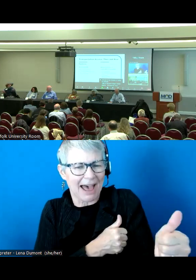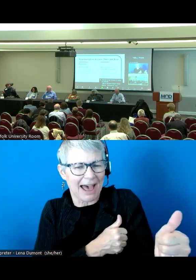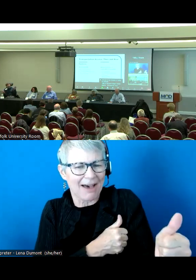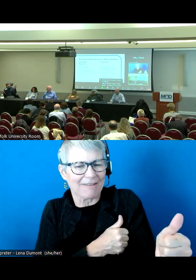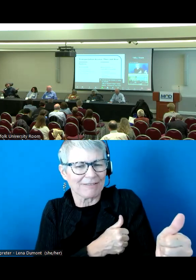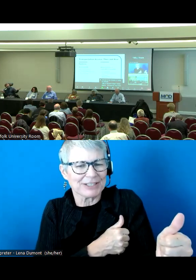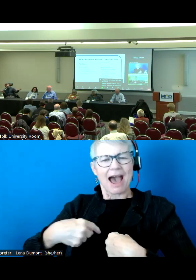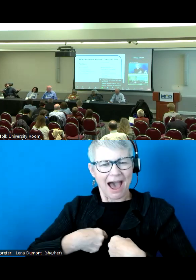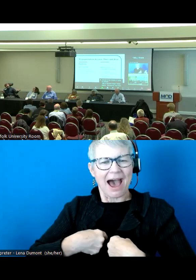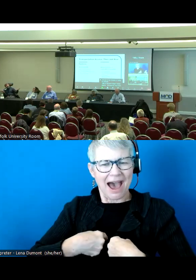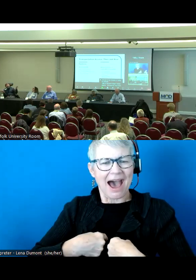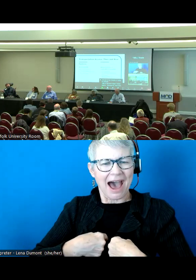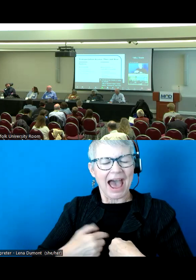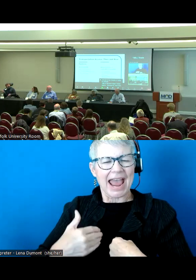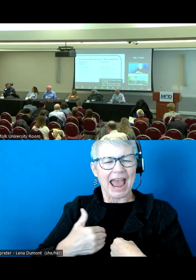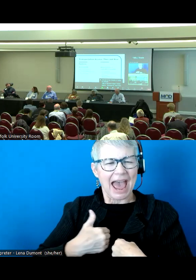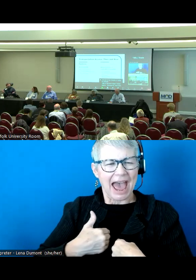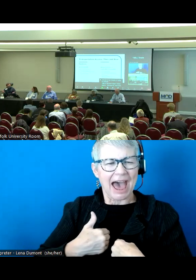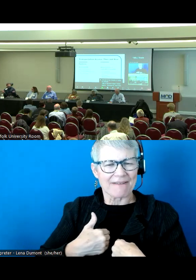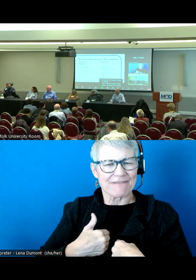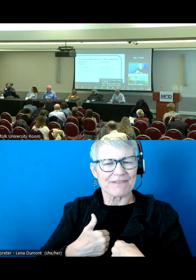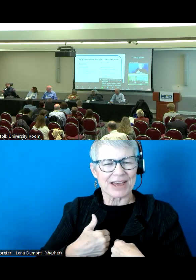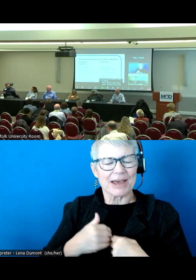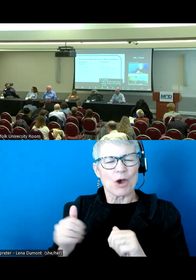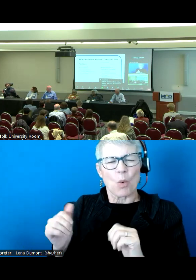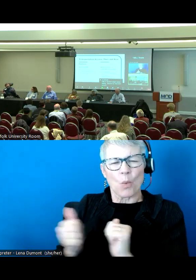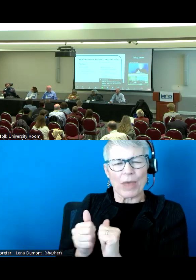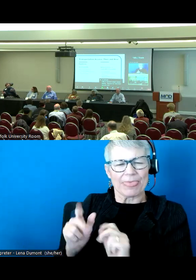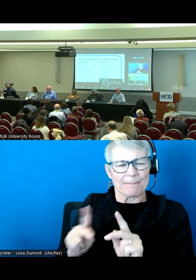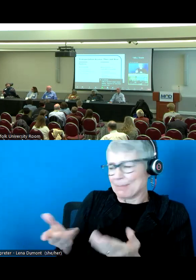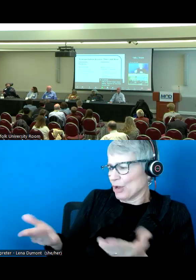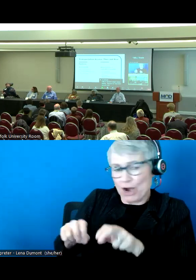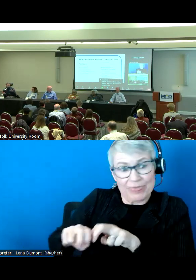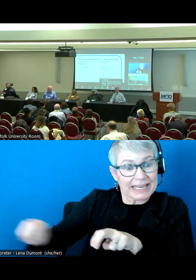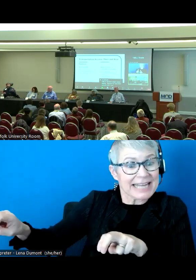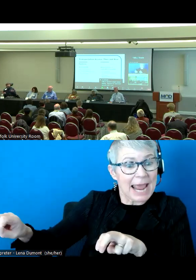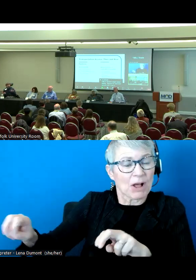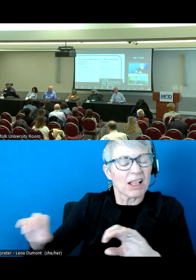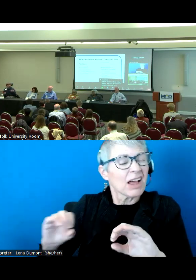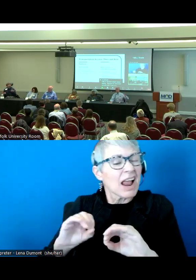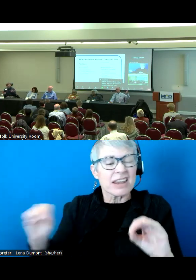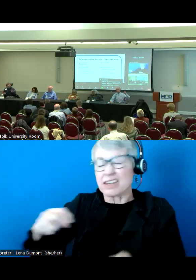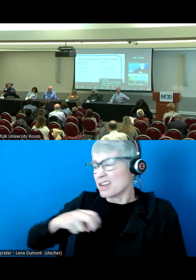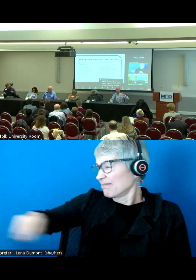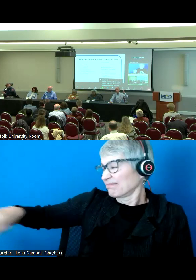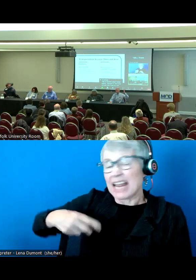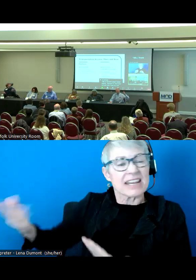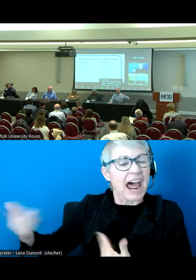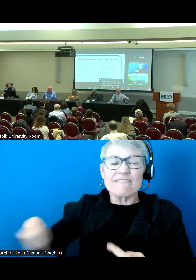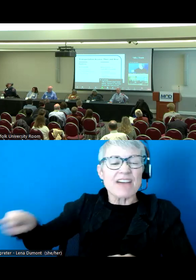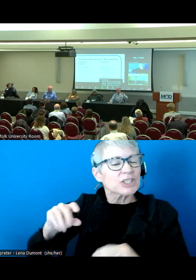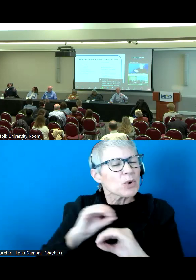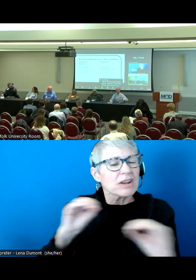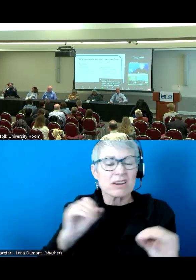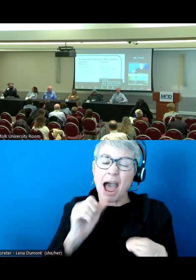folks here at this table, none of us are getting any younger. Well, we've got some young folks